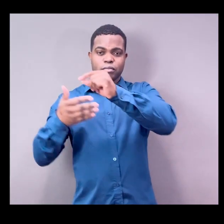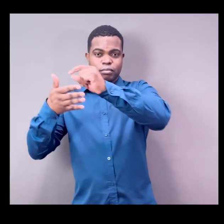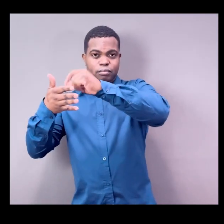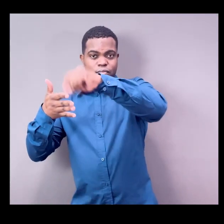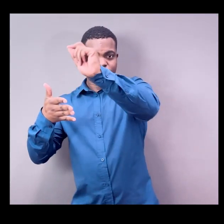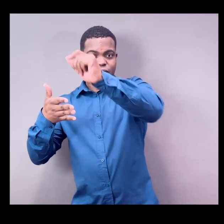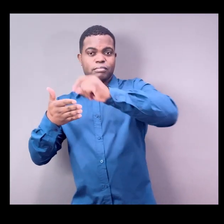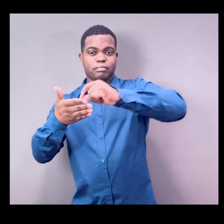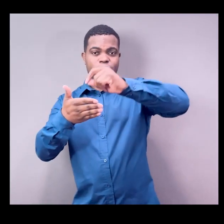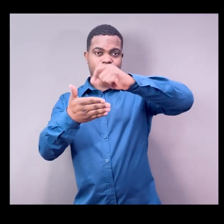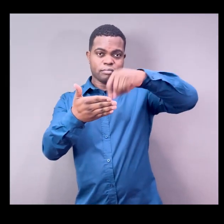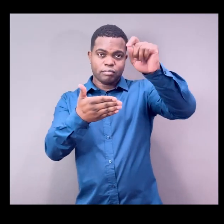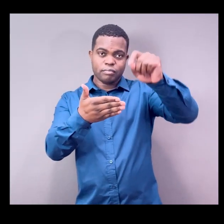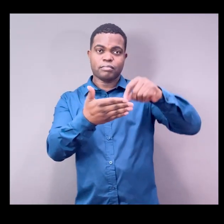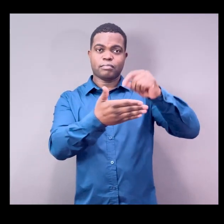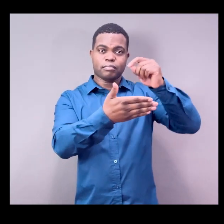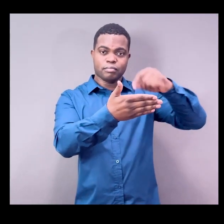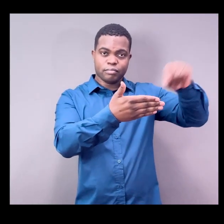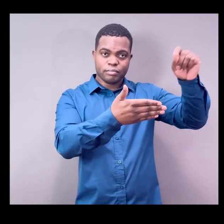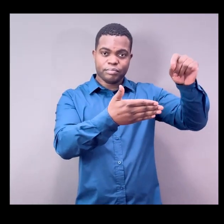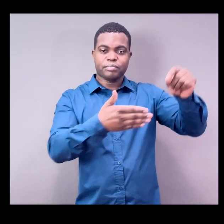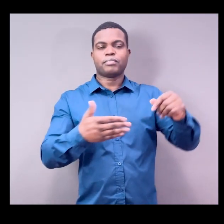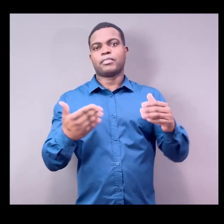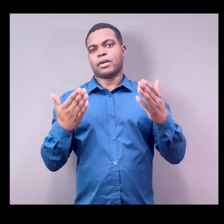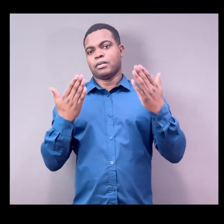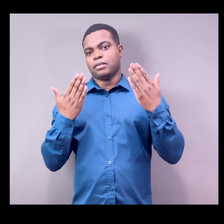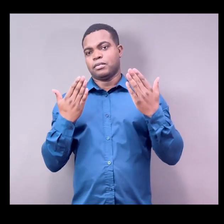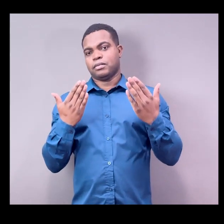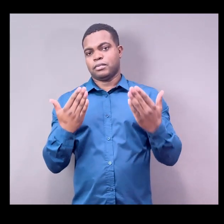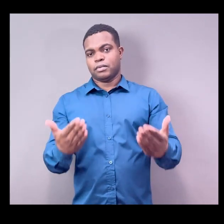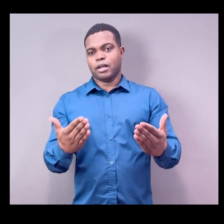have done all that, you are now